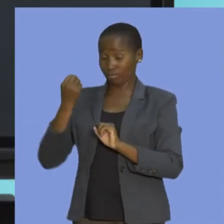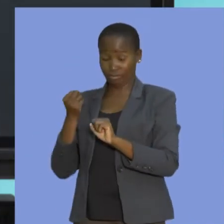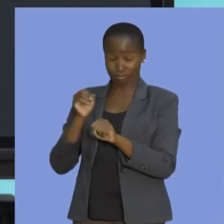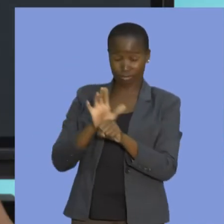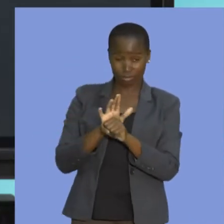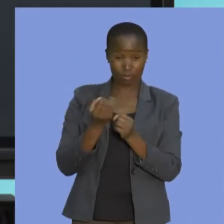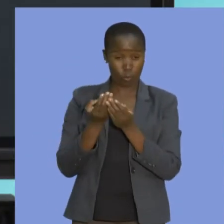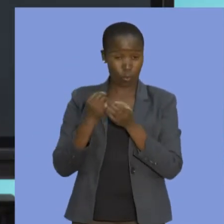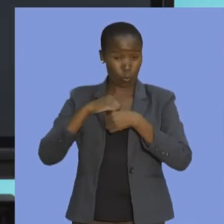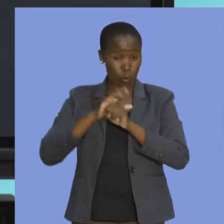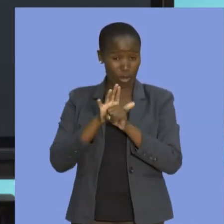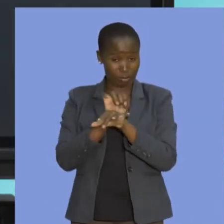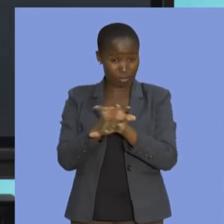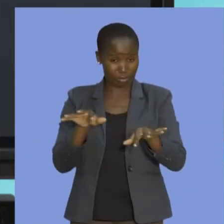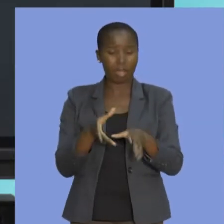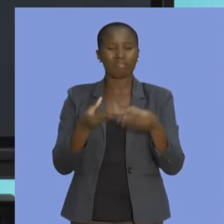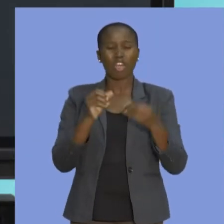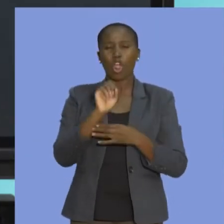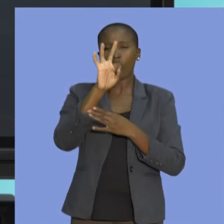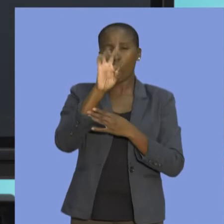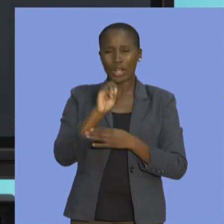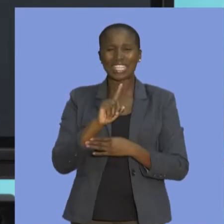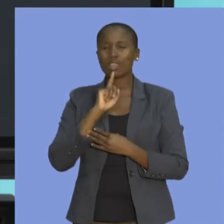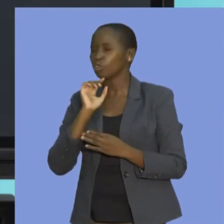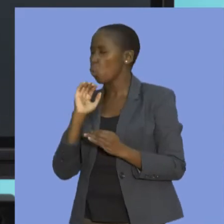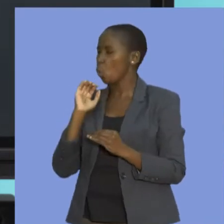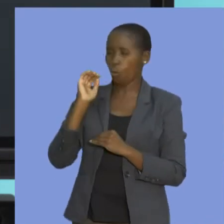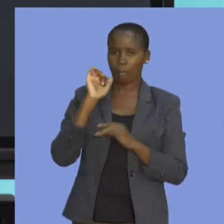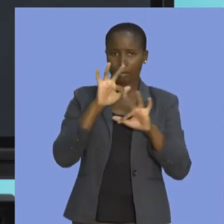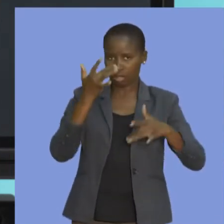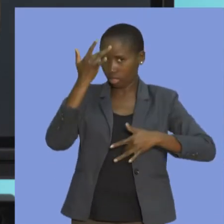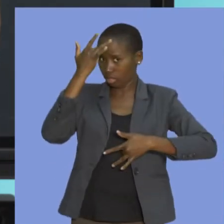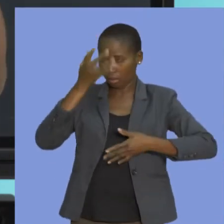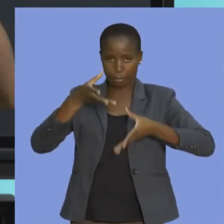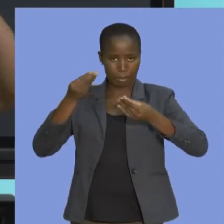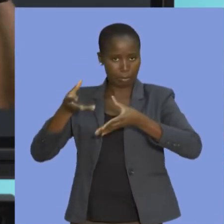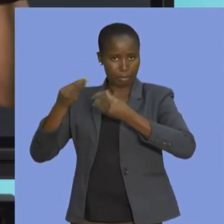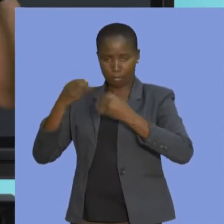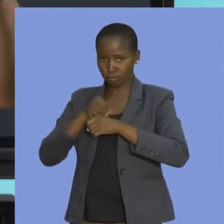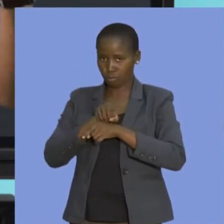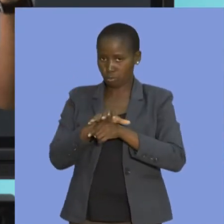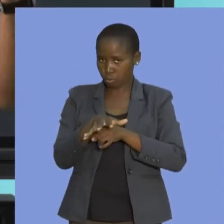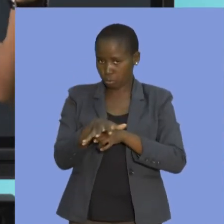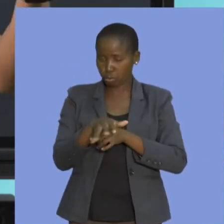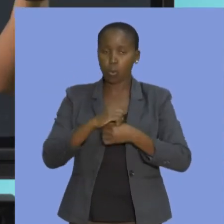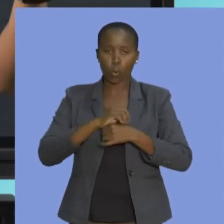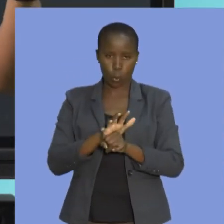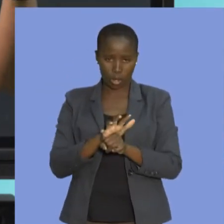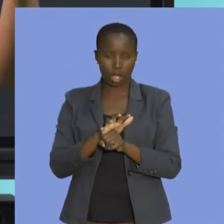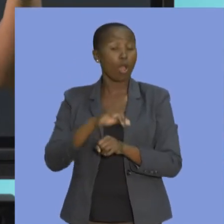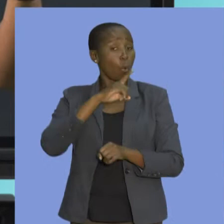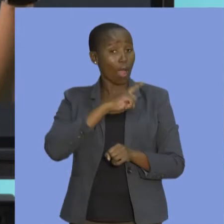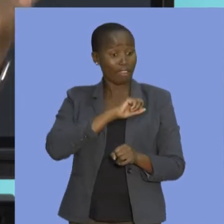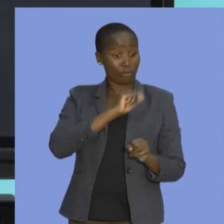13,000 cases reported now? Because in the first wave, the maximum was about 13,000. Can